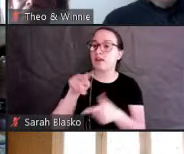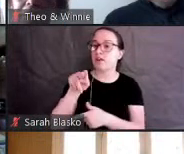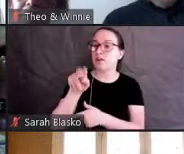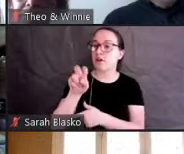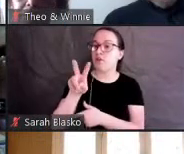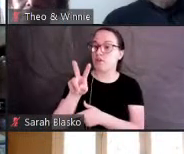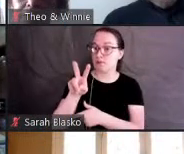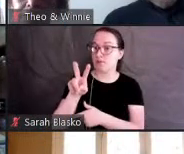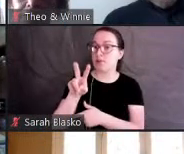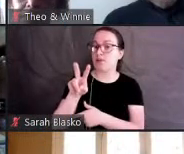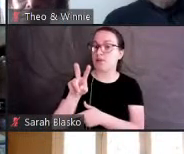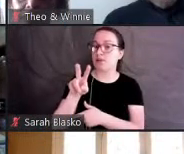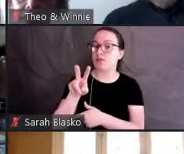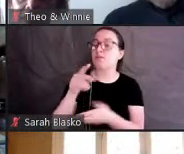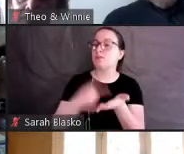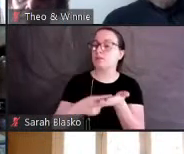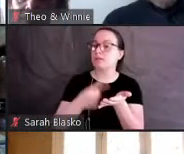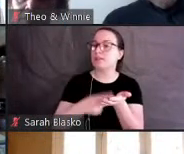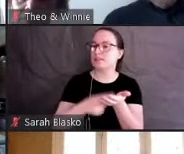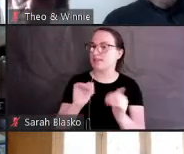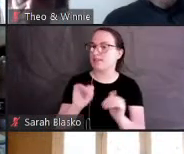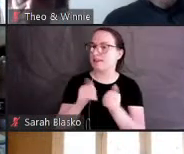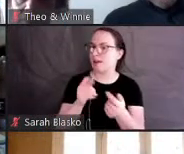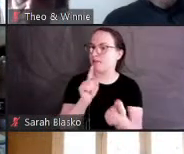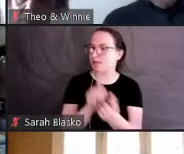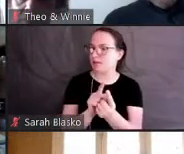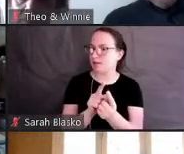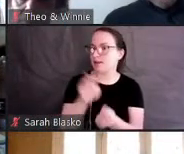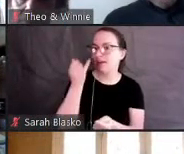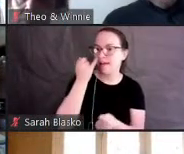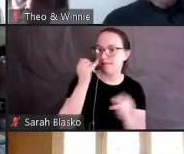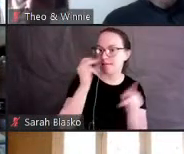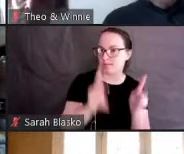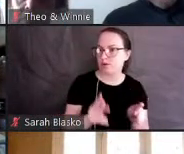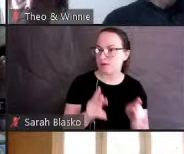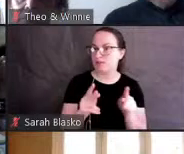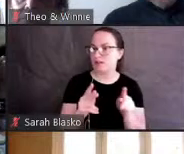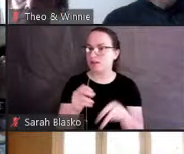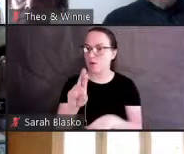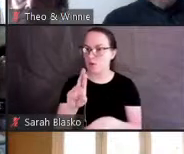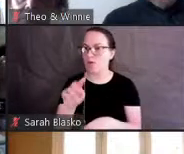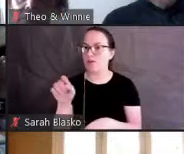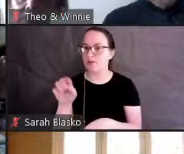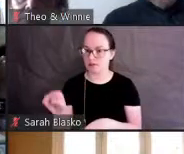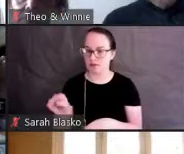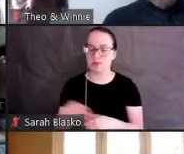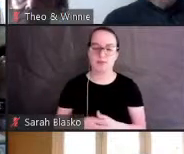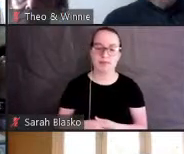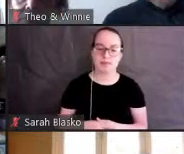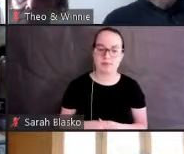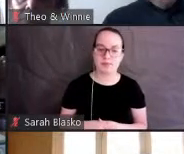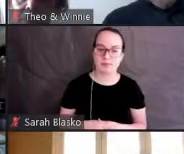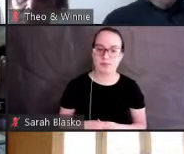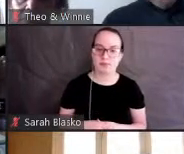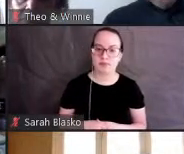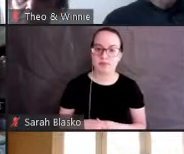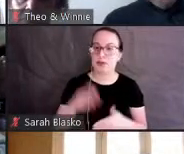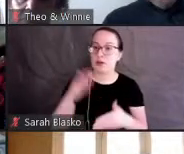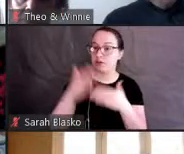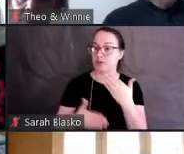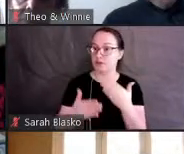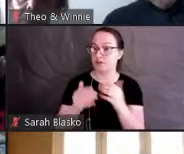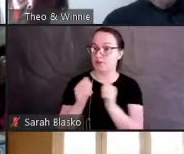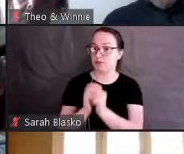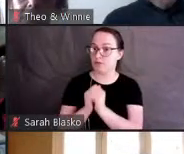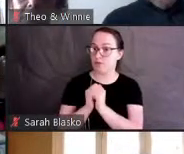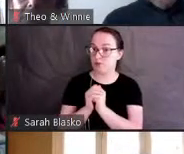on how we will meet starting in November. This concludes our worship today. We just, if you